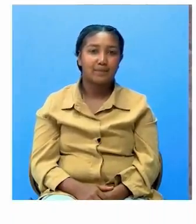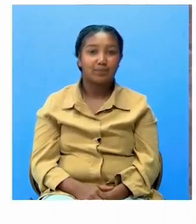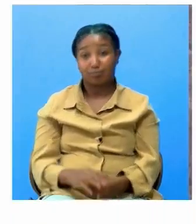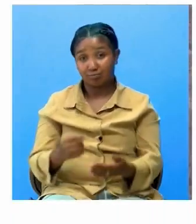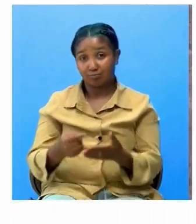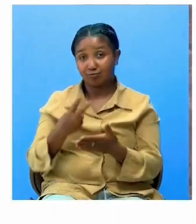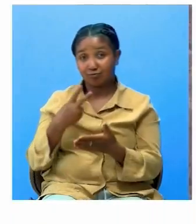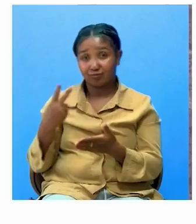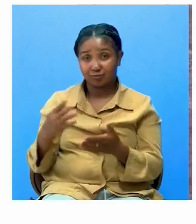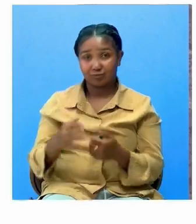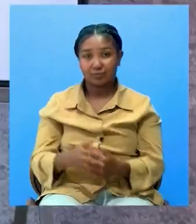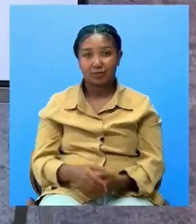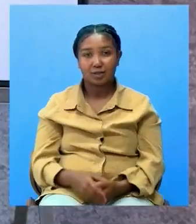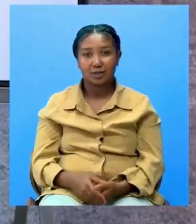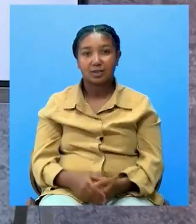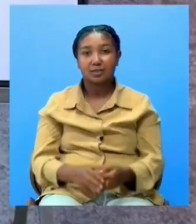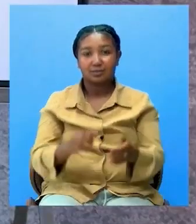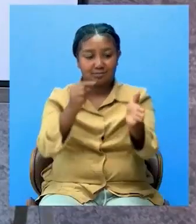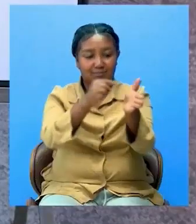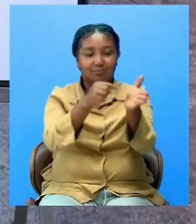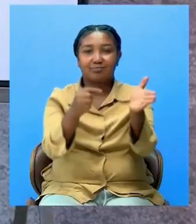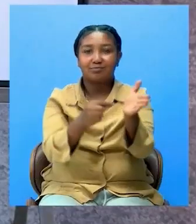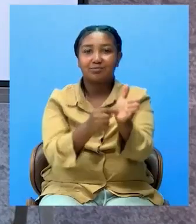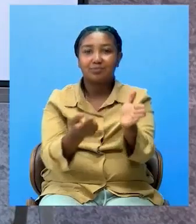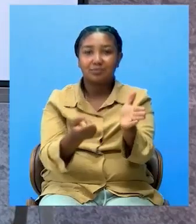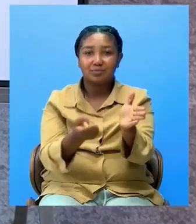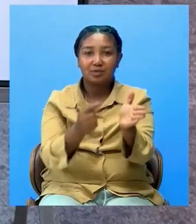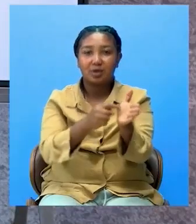Here. Just I put here,